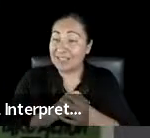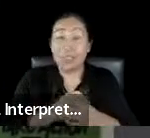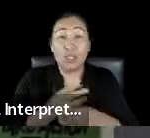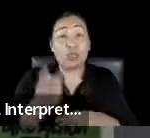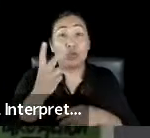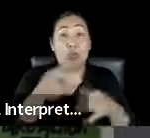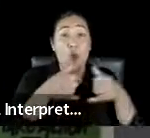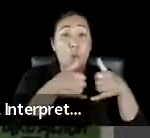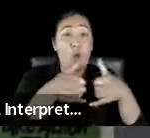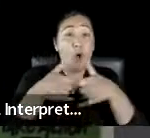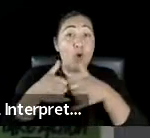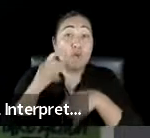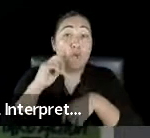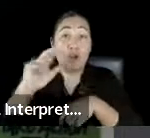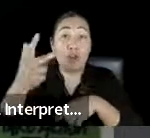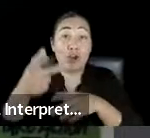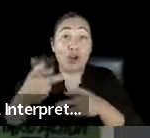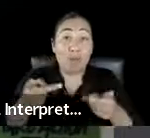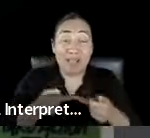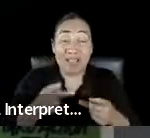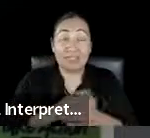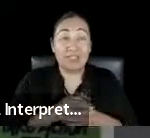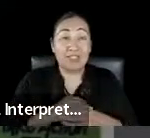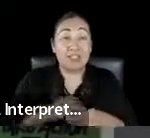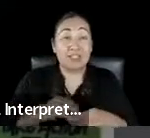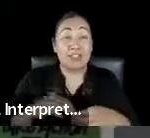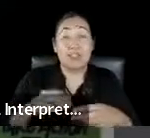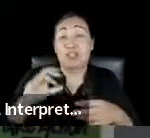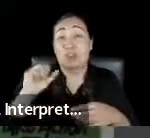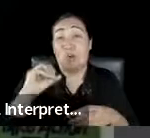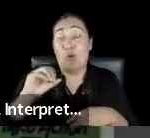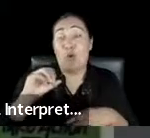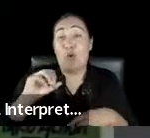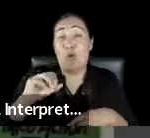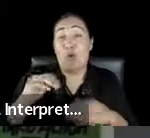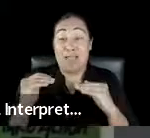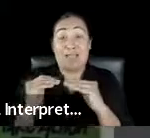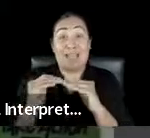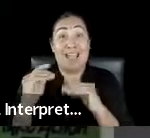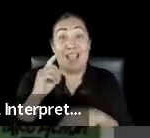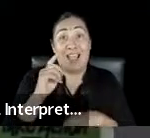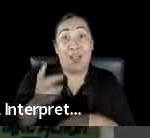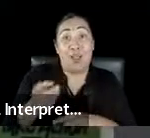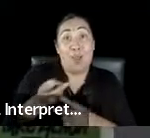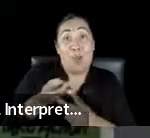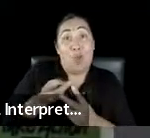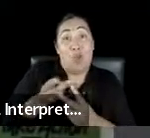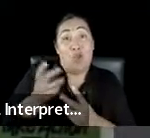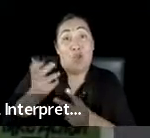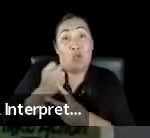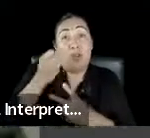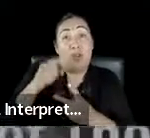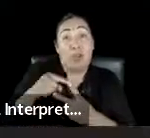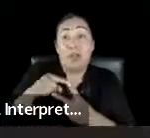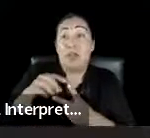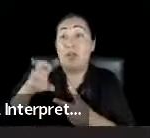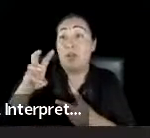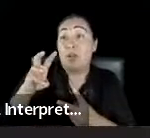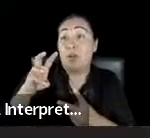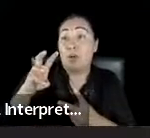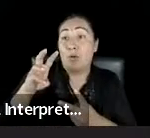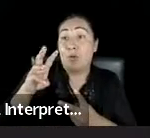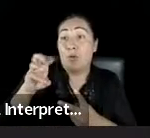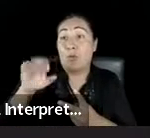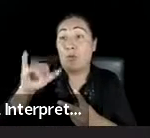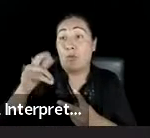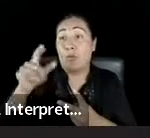2 awards for third place. So the first of the third place in the suicide prevention category goes to Weight of Thought from Pleasant Valley